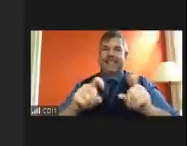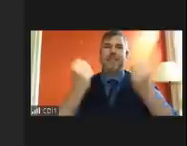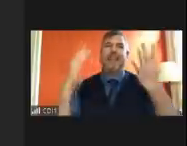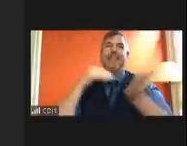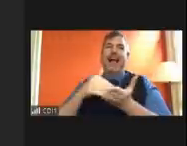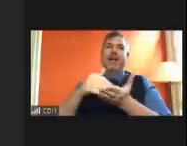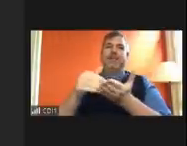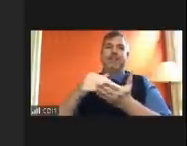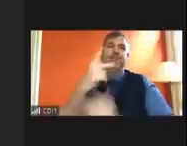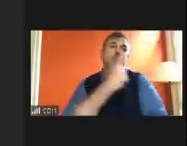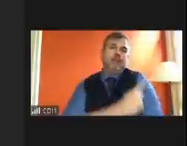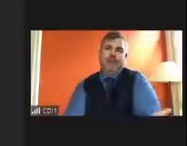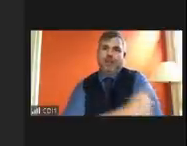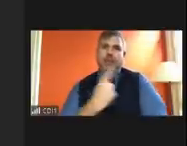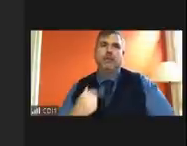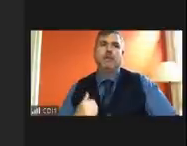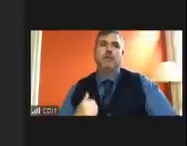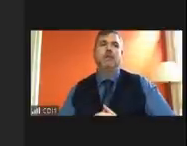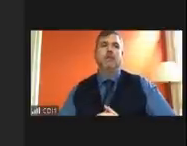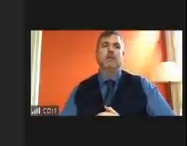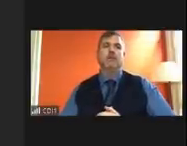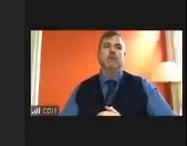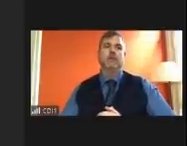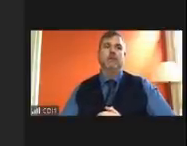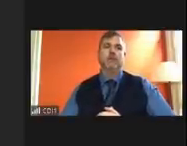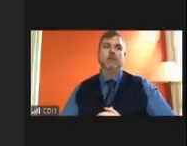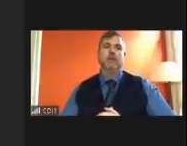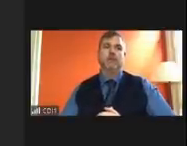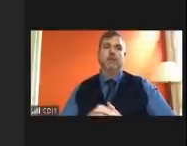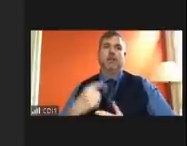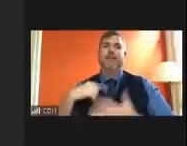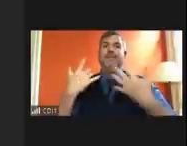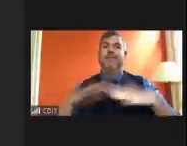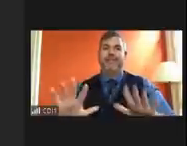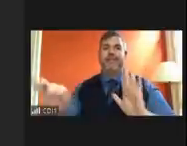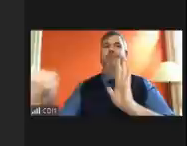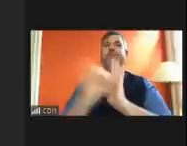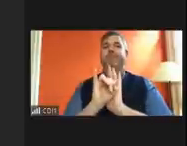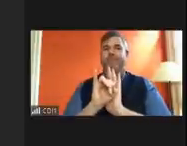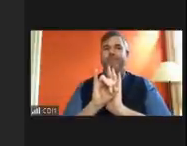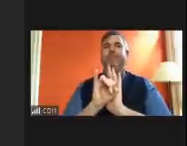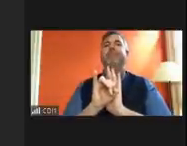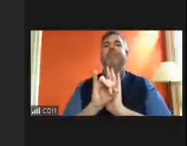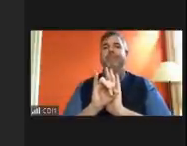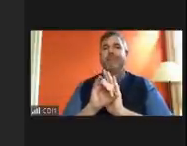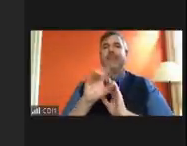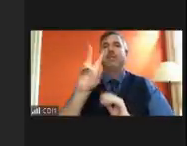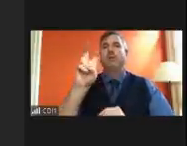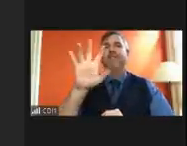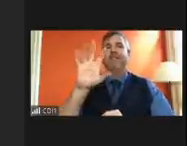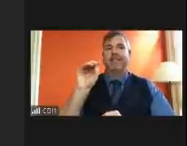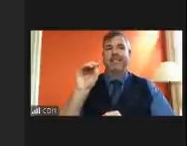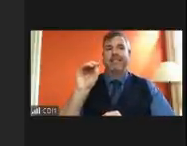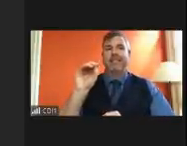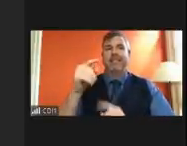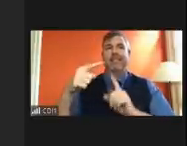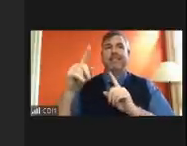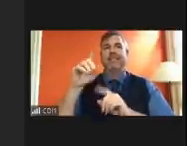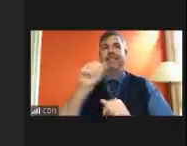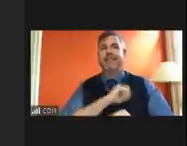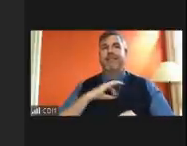diagnosed 252 staff members of these facilities and 203 residents. Unfortunately, there have been 23